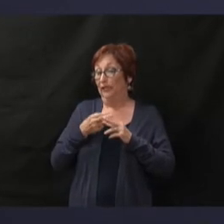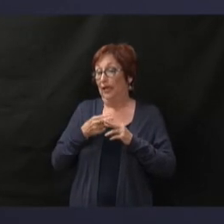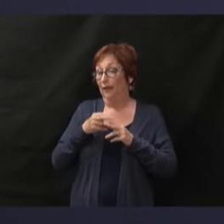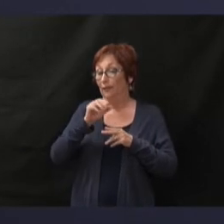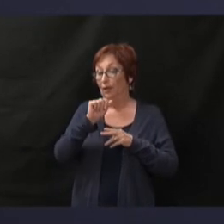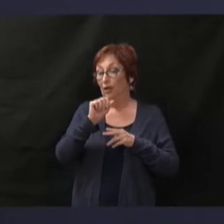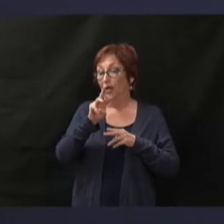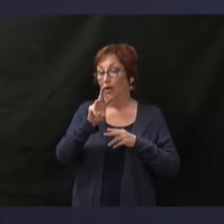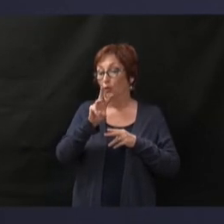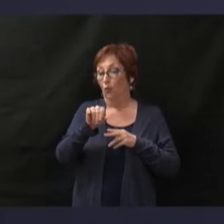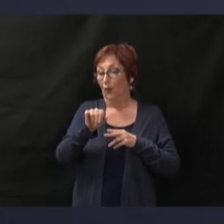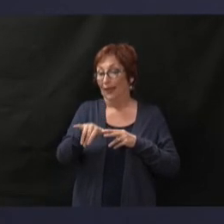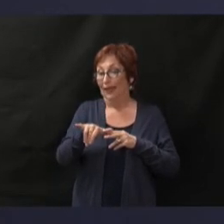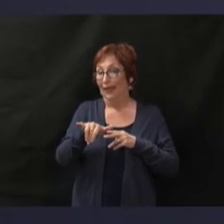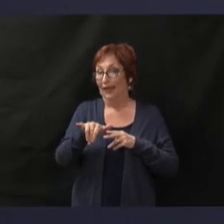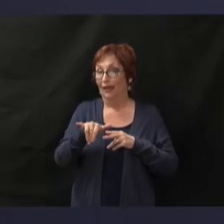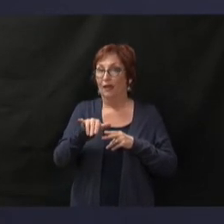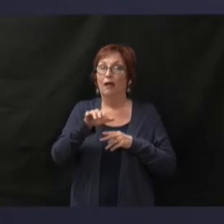Away,